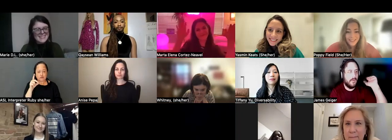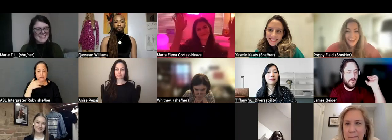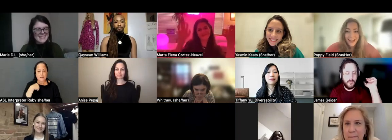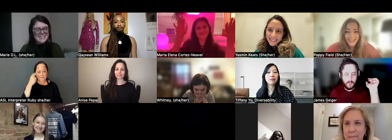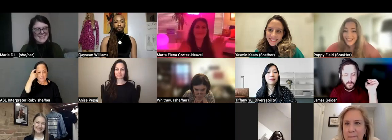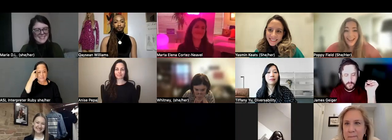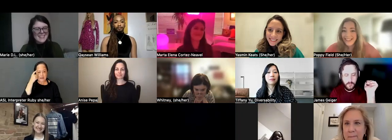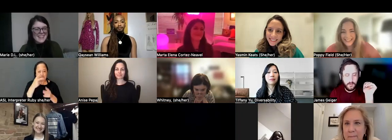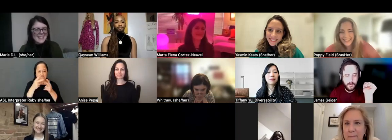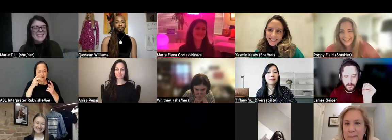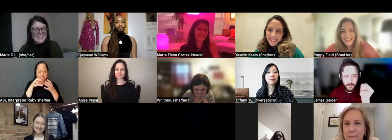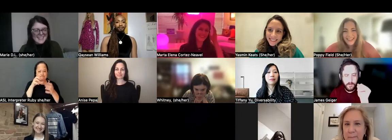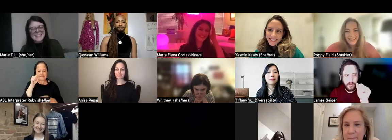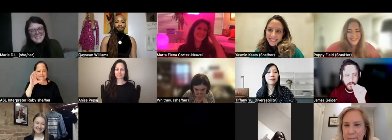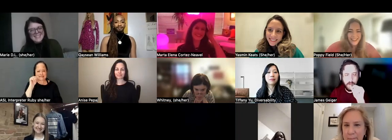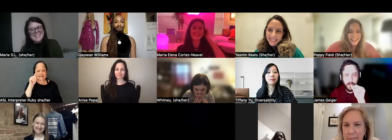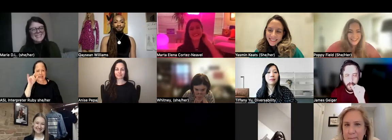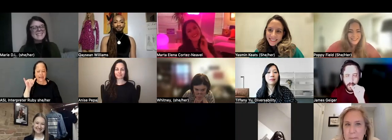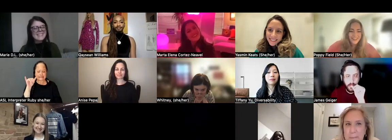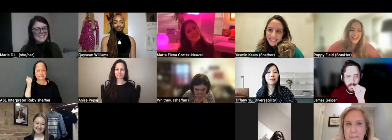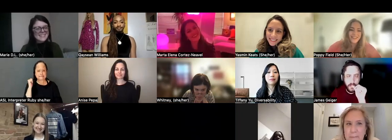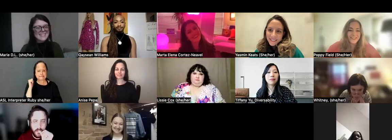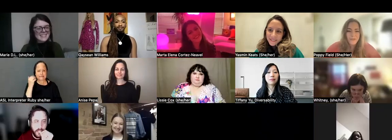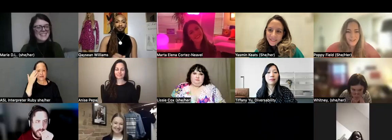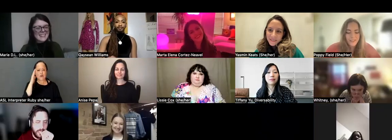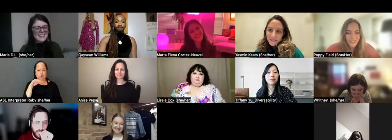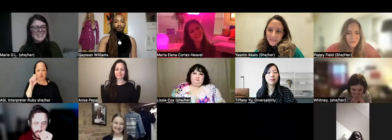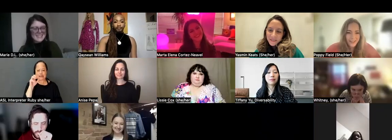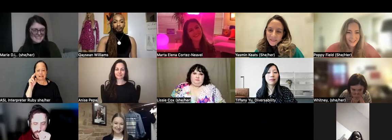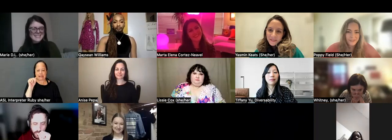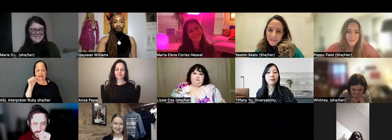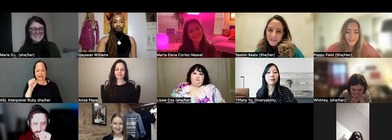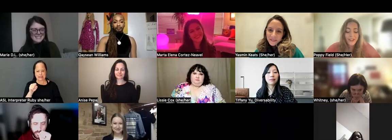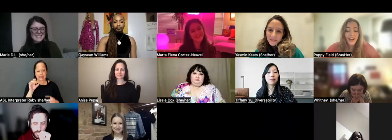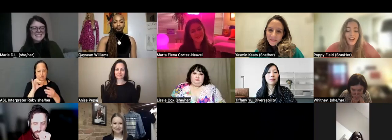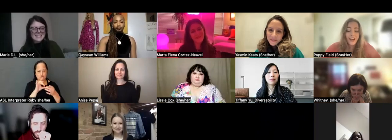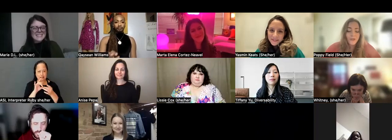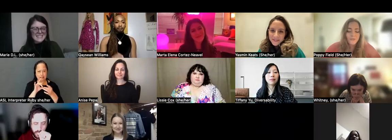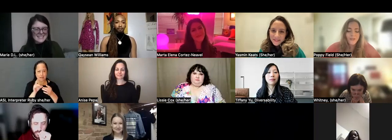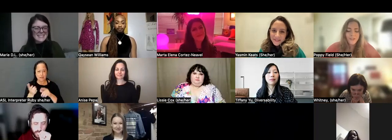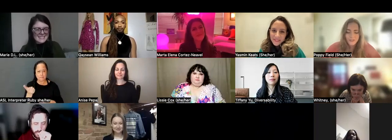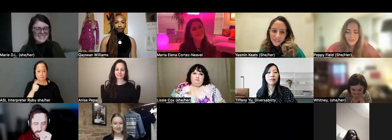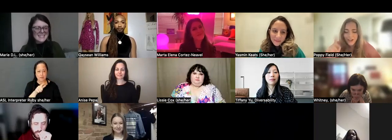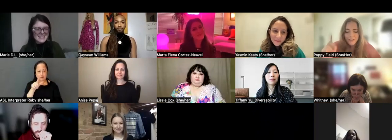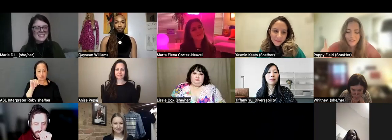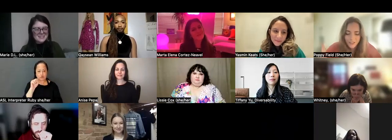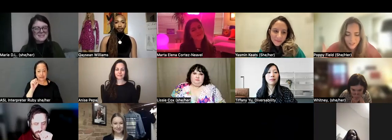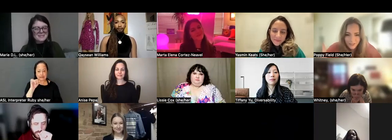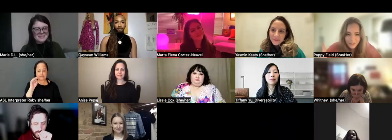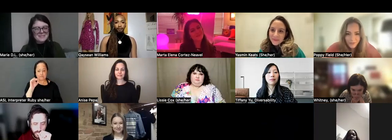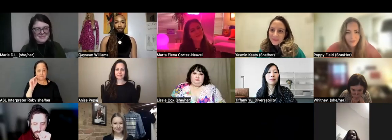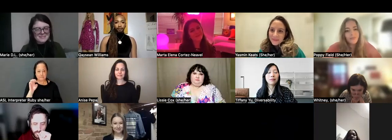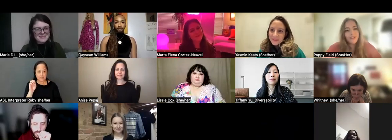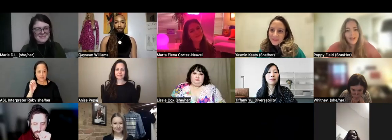very scatty. Yeah, I know Elena can relate. So I was going to pass over the mic to Yasmin. First of all, I forgot to do an